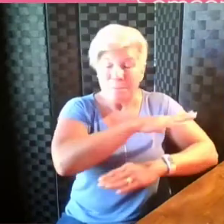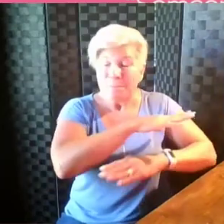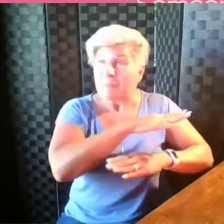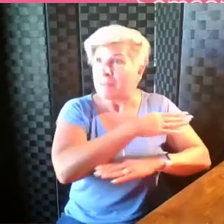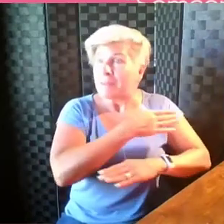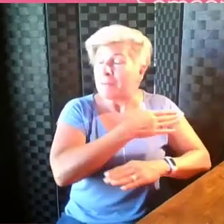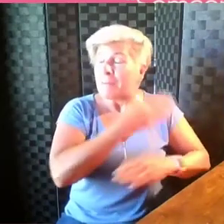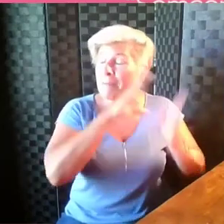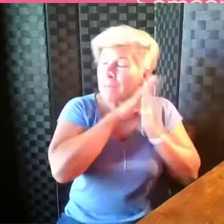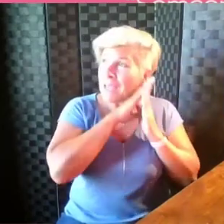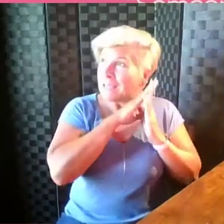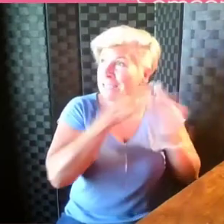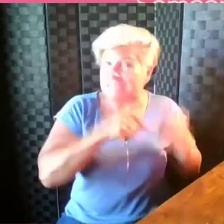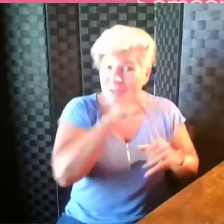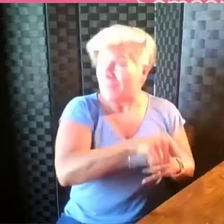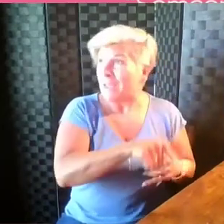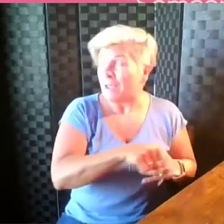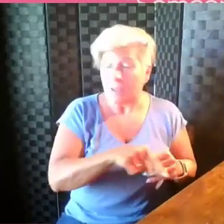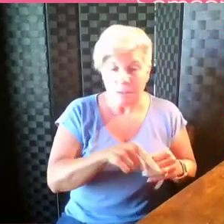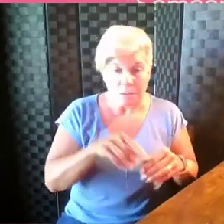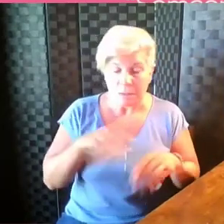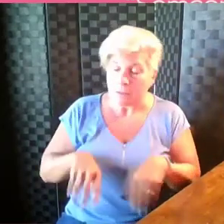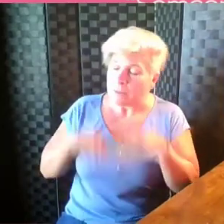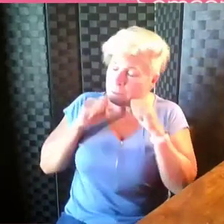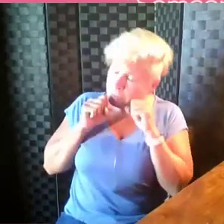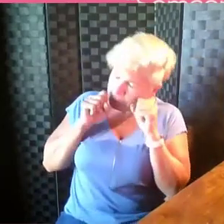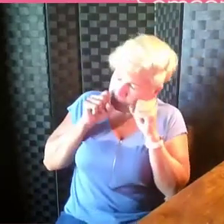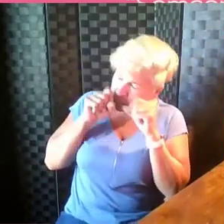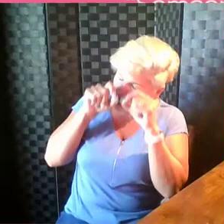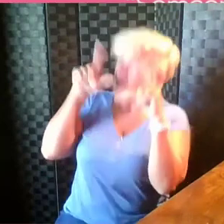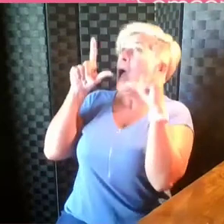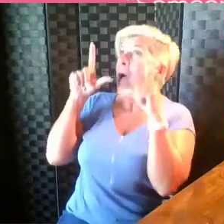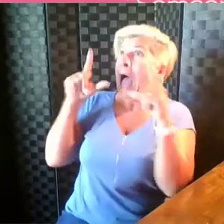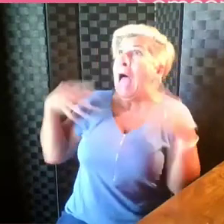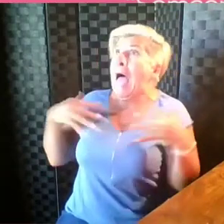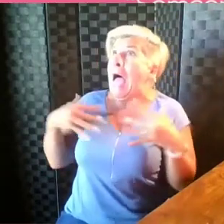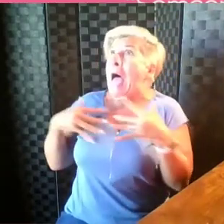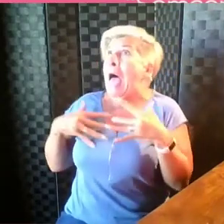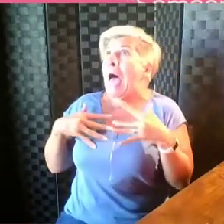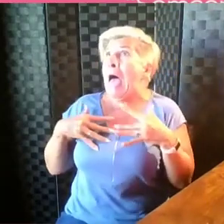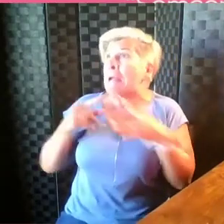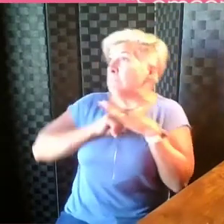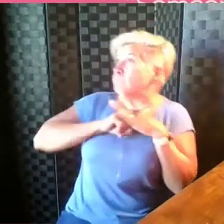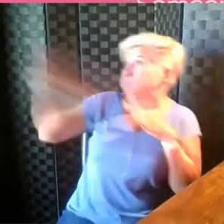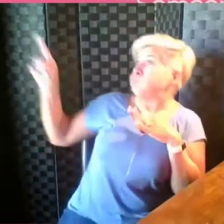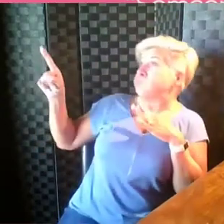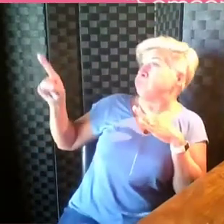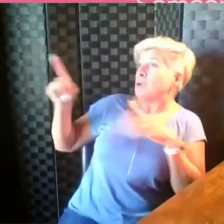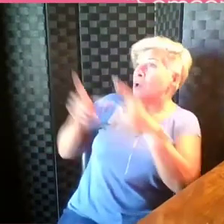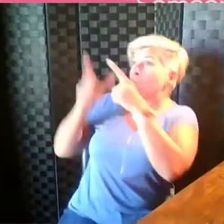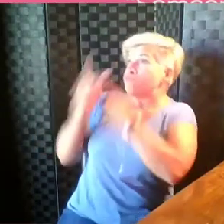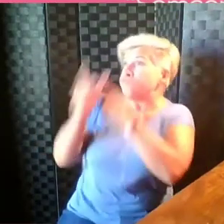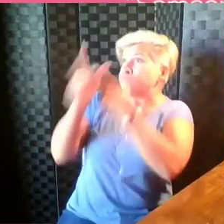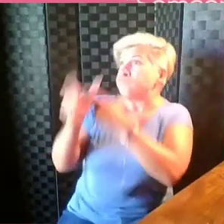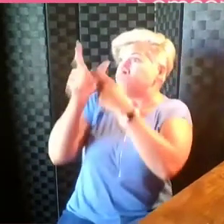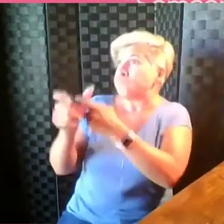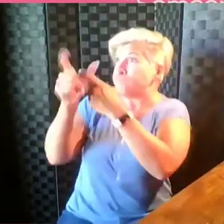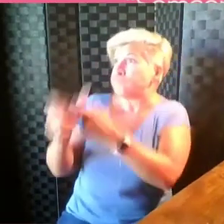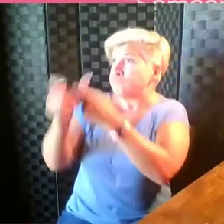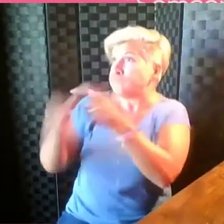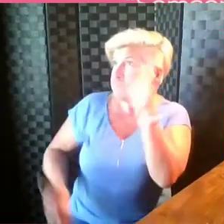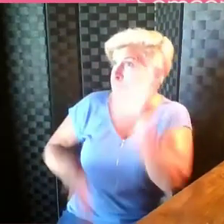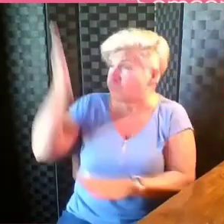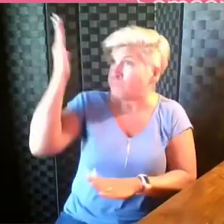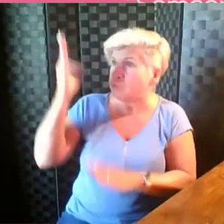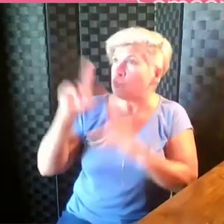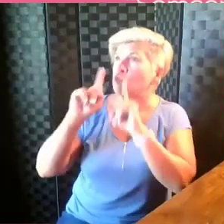saw the three bears. She screamed and hurried out of the room. Goldilocks ran as fast as a fox out the door and all the way home, and she never